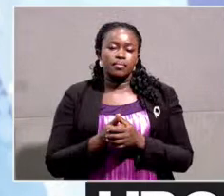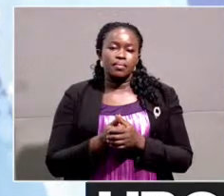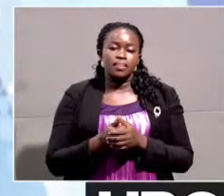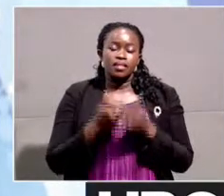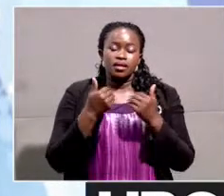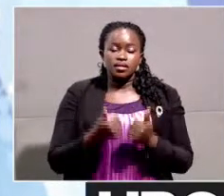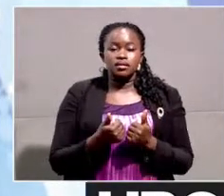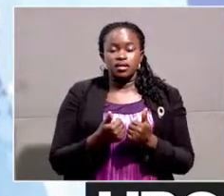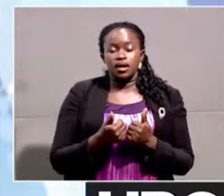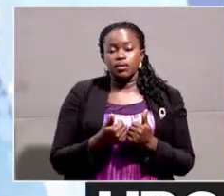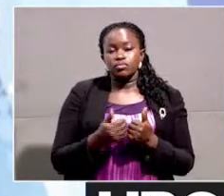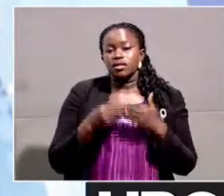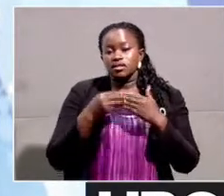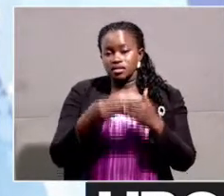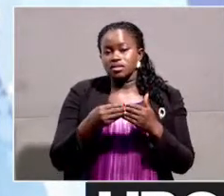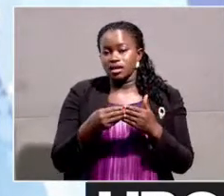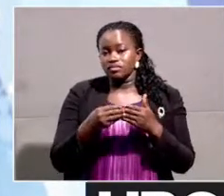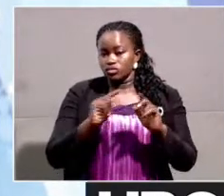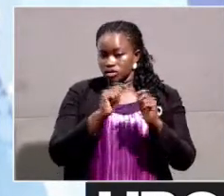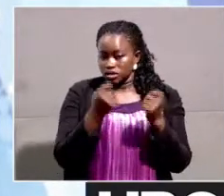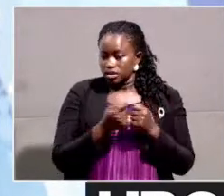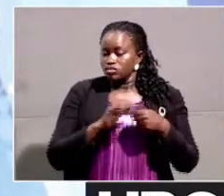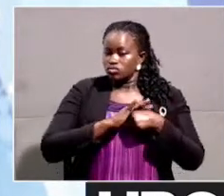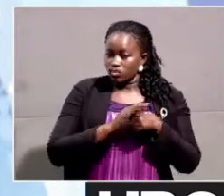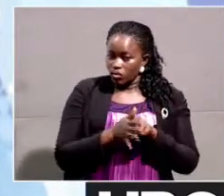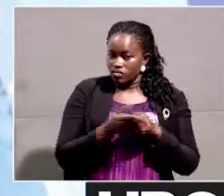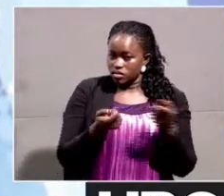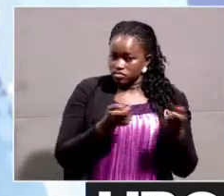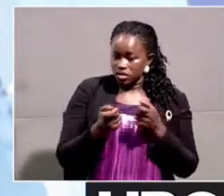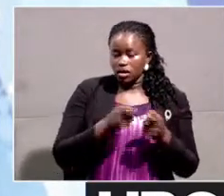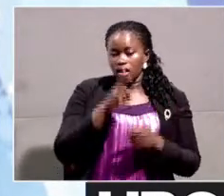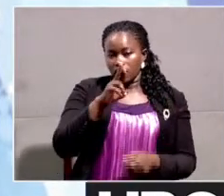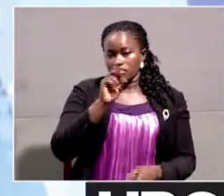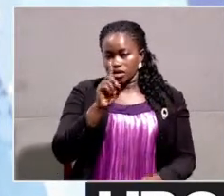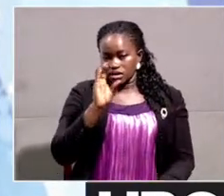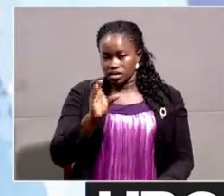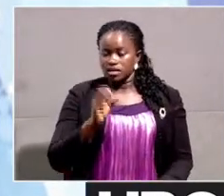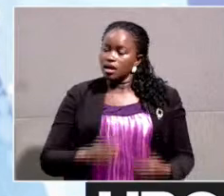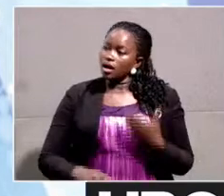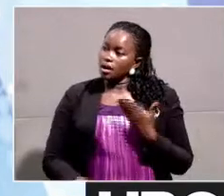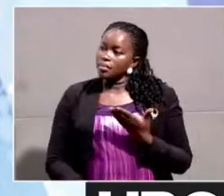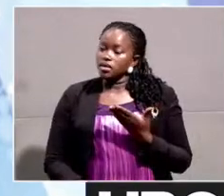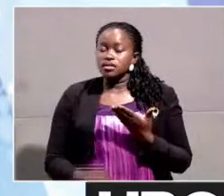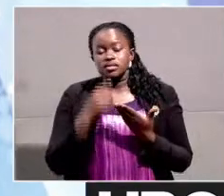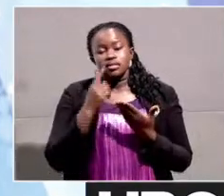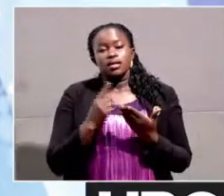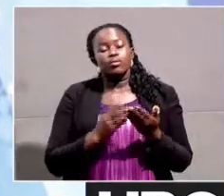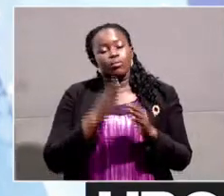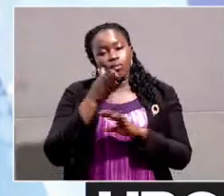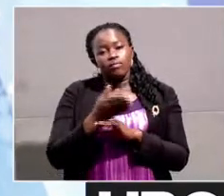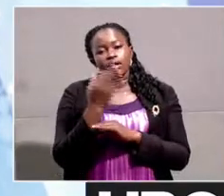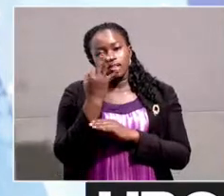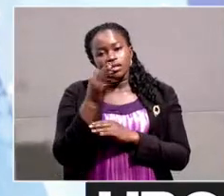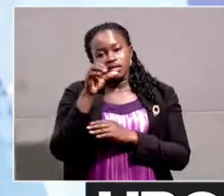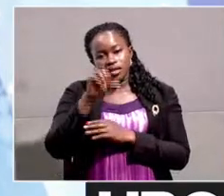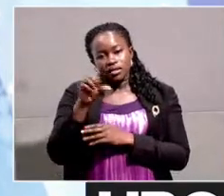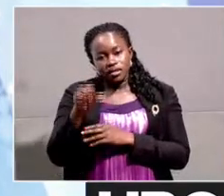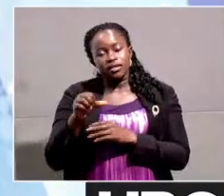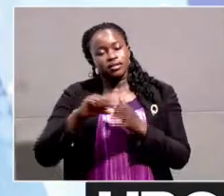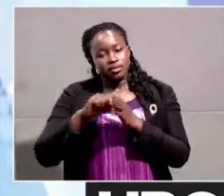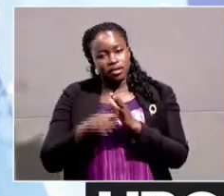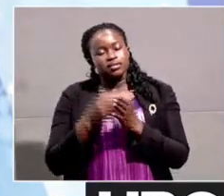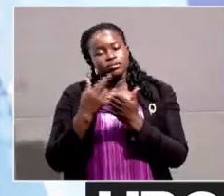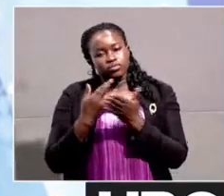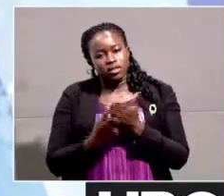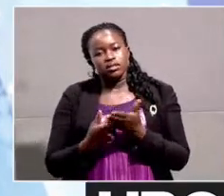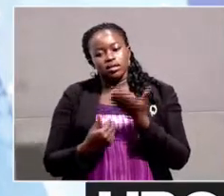to the head of COVID-19 task force in Kisoro, the RDC Haji Shafiq Sekandi, there are over 399 cases